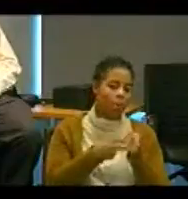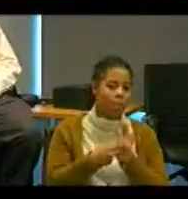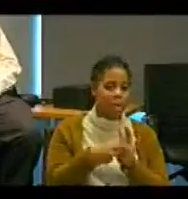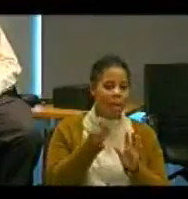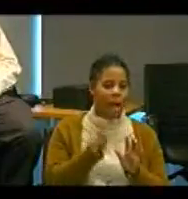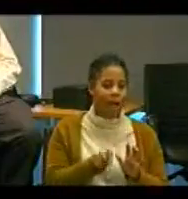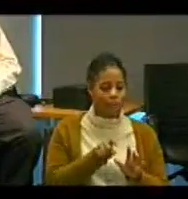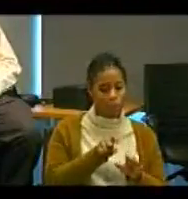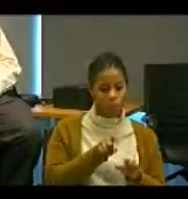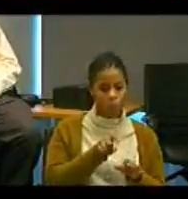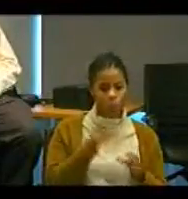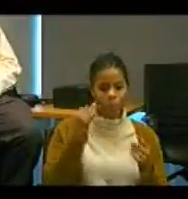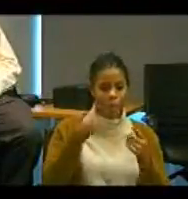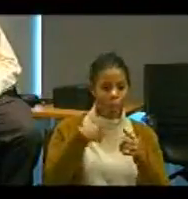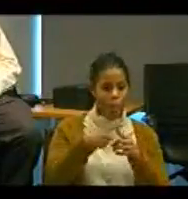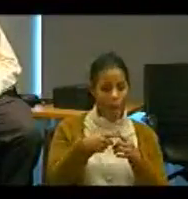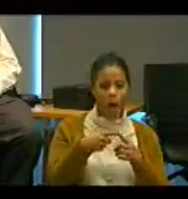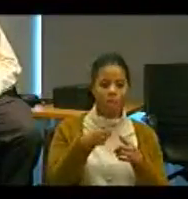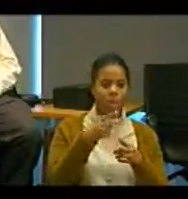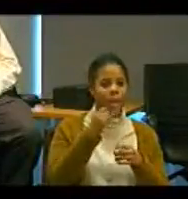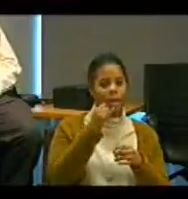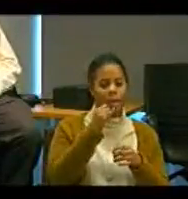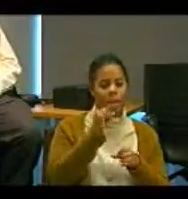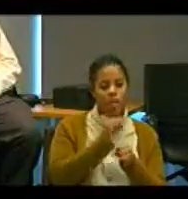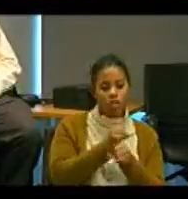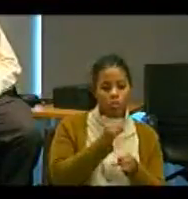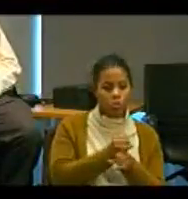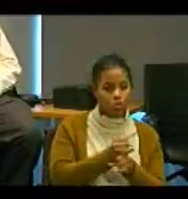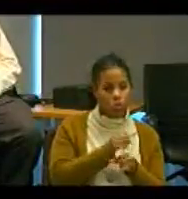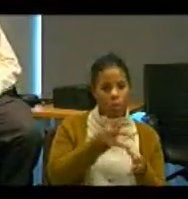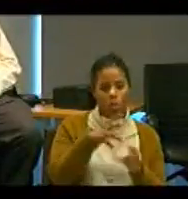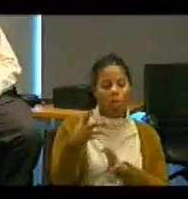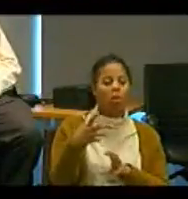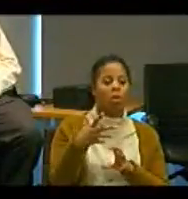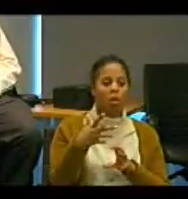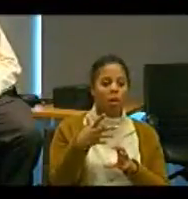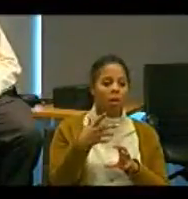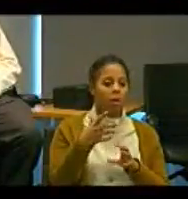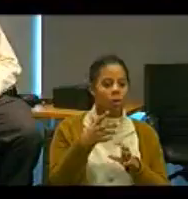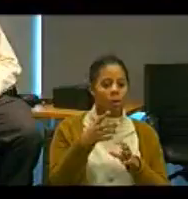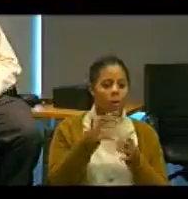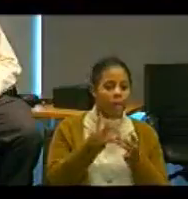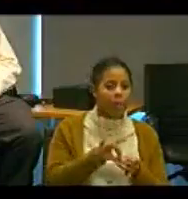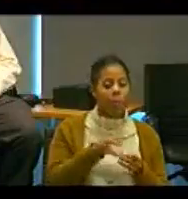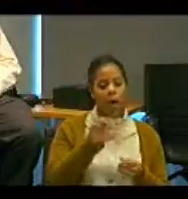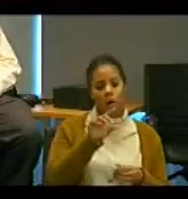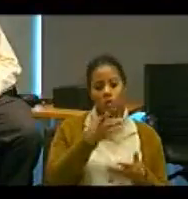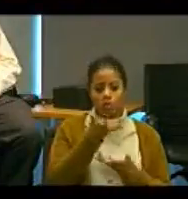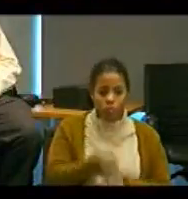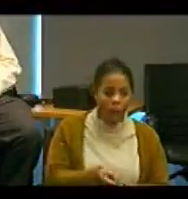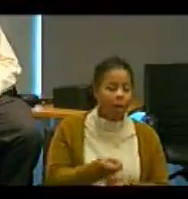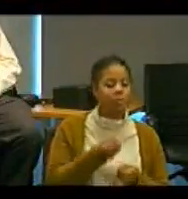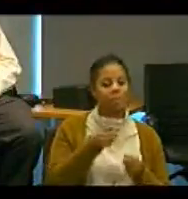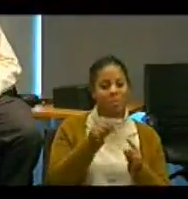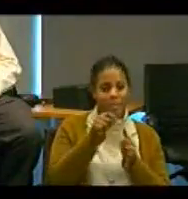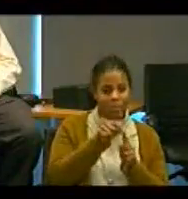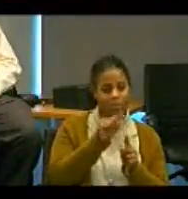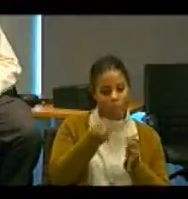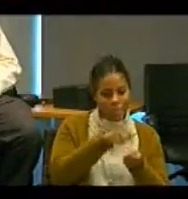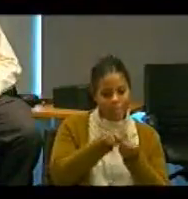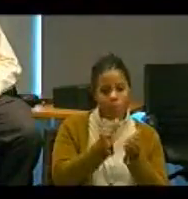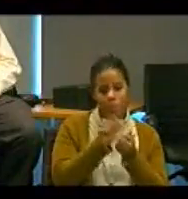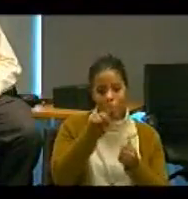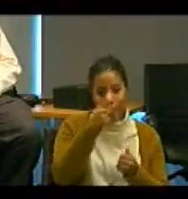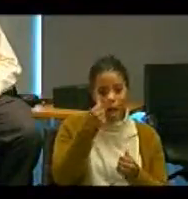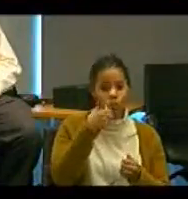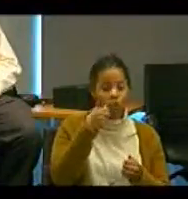that trigger feelings of distrust and lack of safety, particularly among Black girls whose bodies and modes of expression are routinely